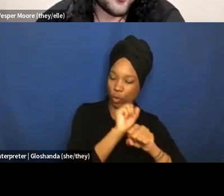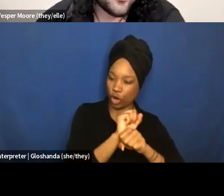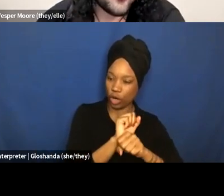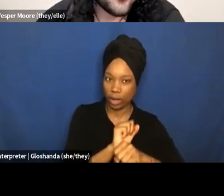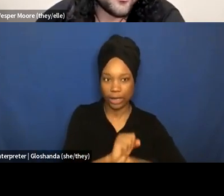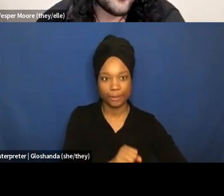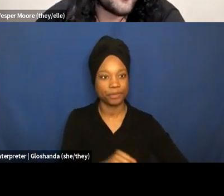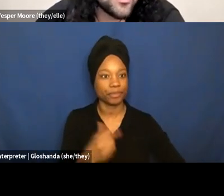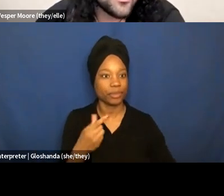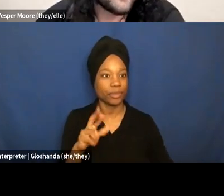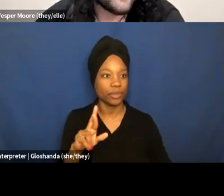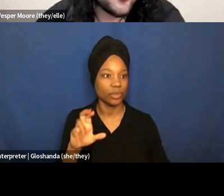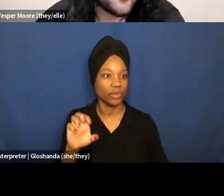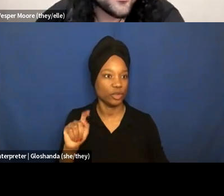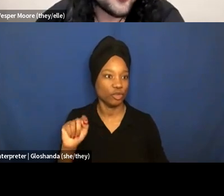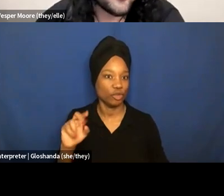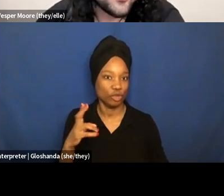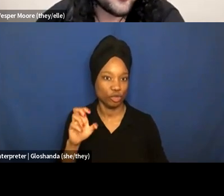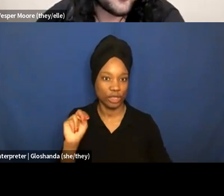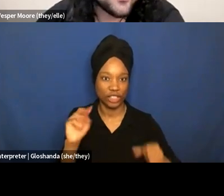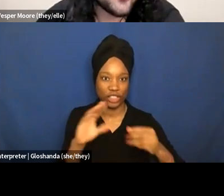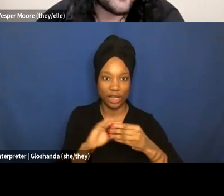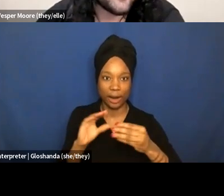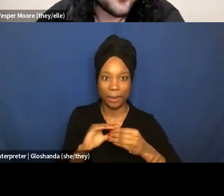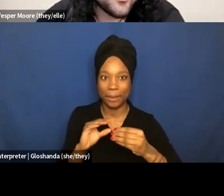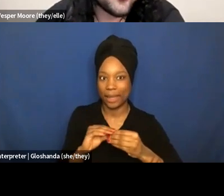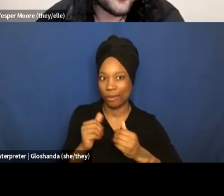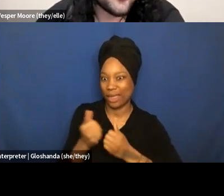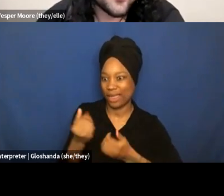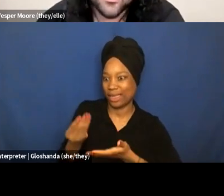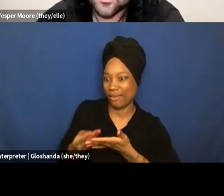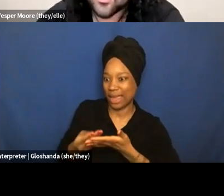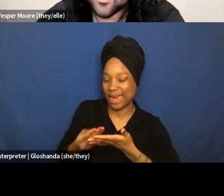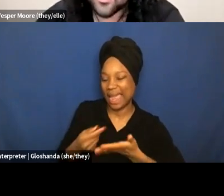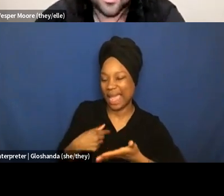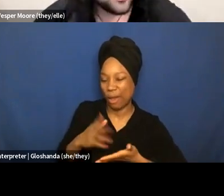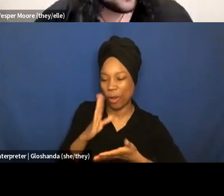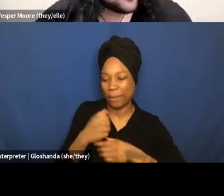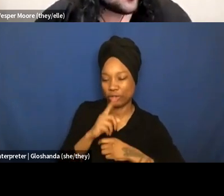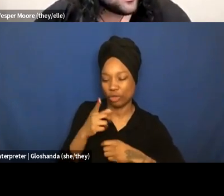Yeah, I was going to jump in and say on the funding track, I'll have make certain that we drop in the resources.